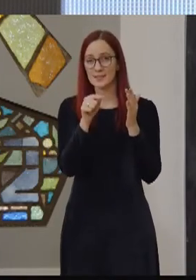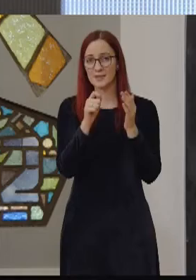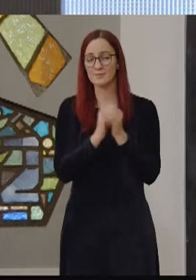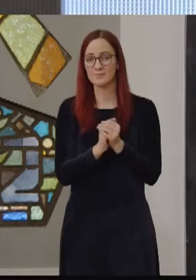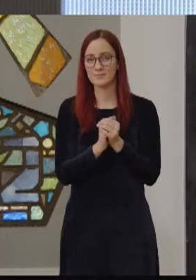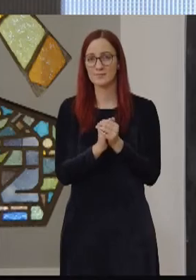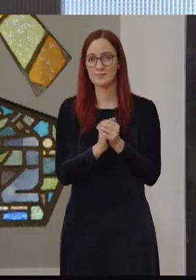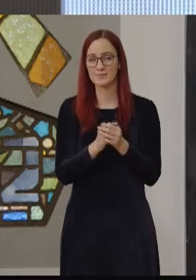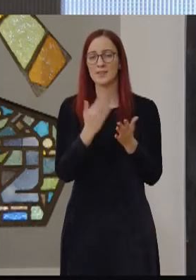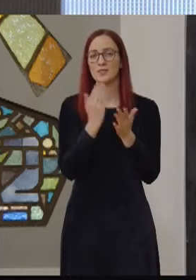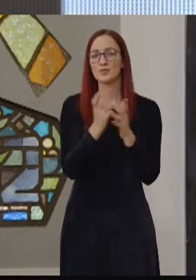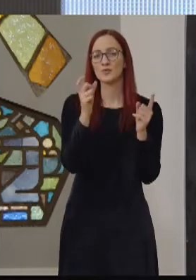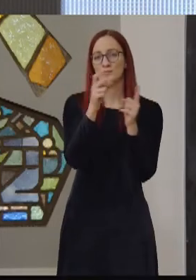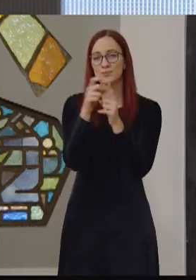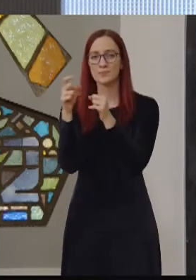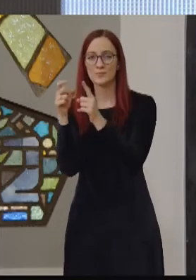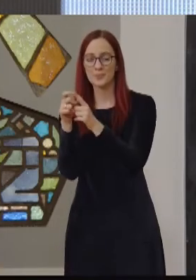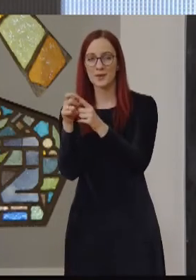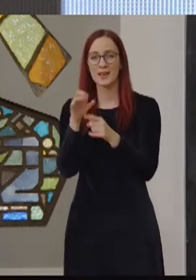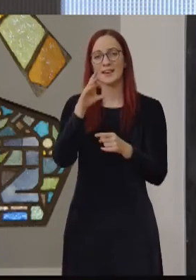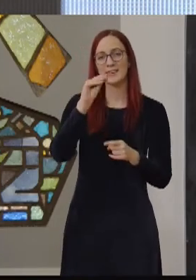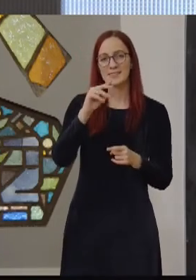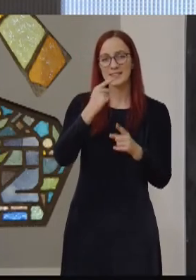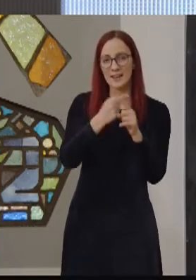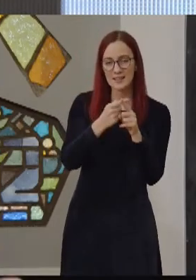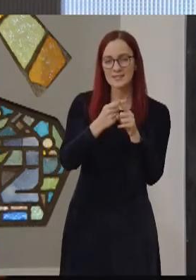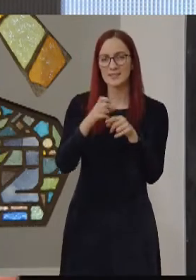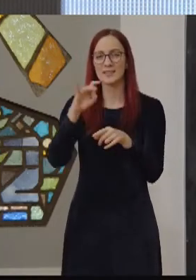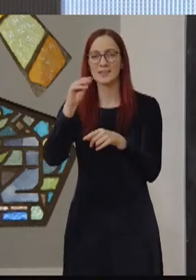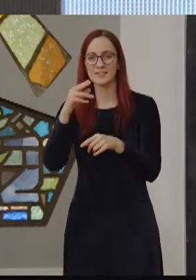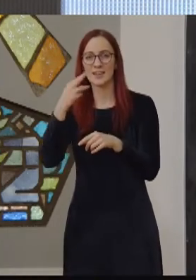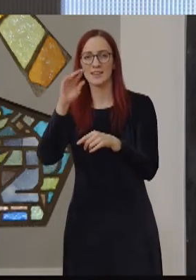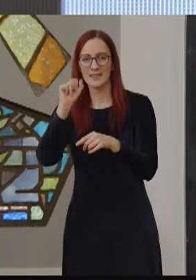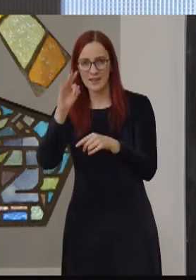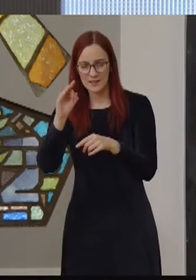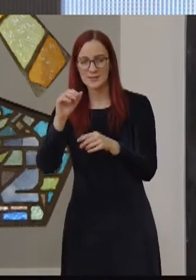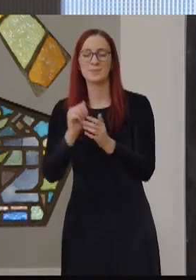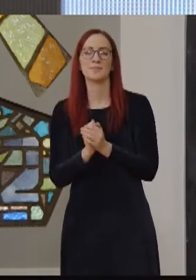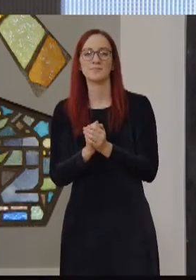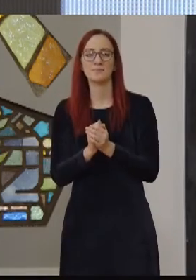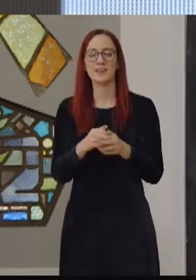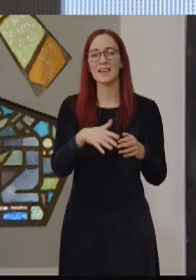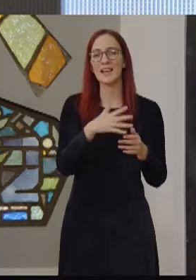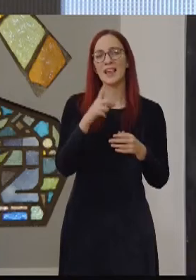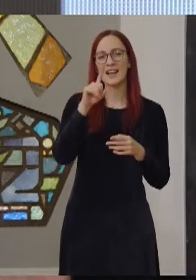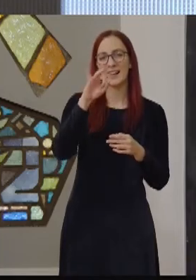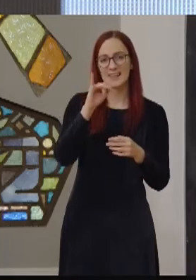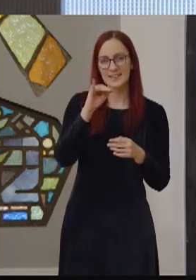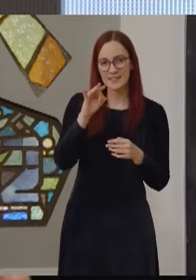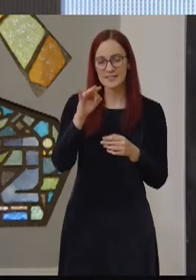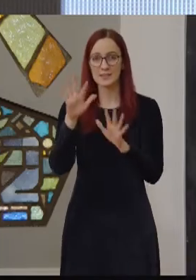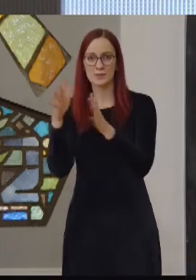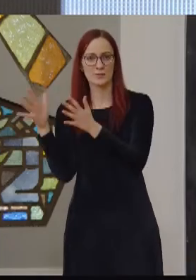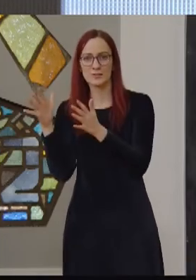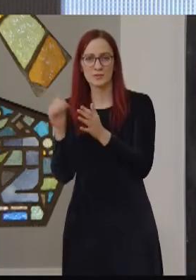that we deal with this in the context of the Istanbul Convention. We have the concepts of sex and